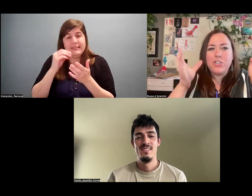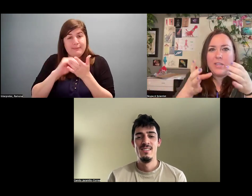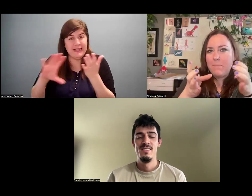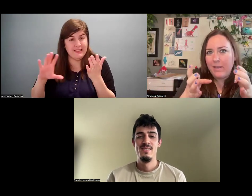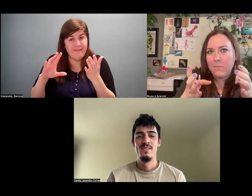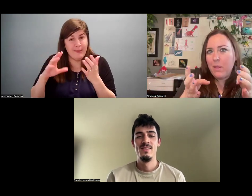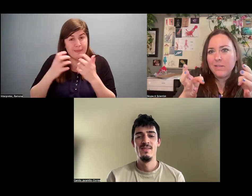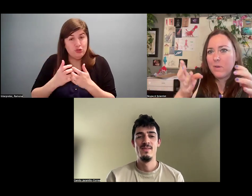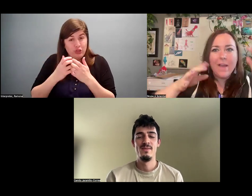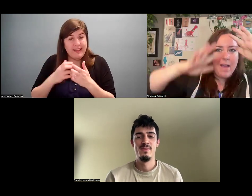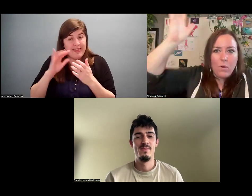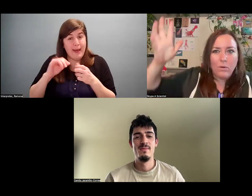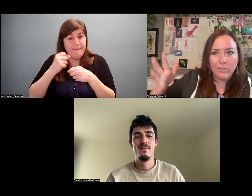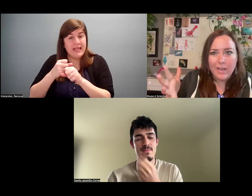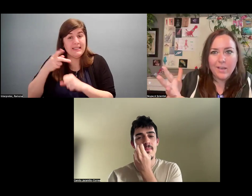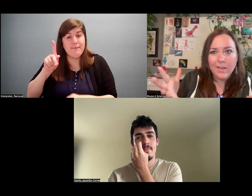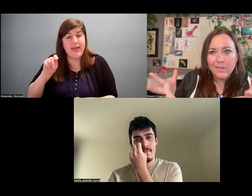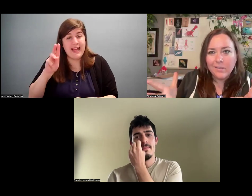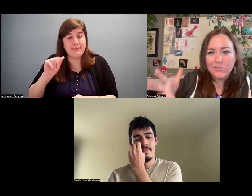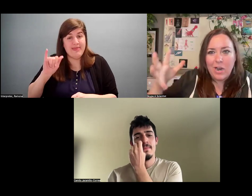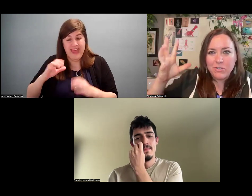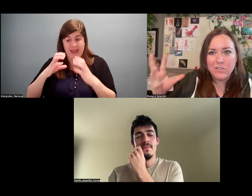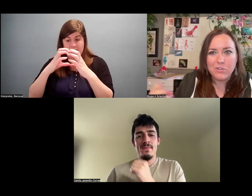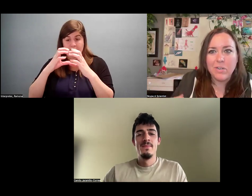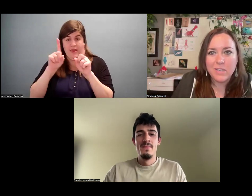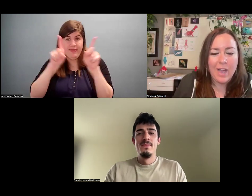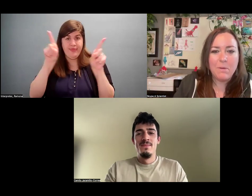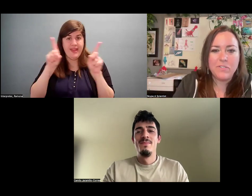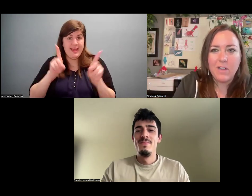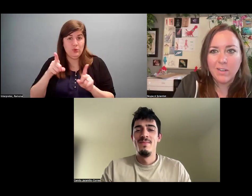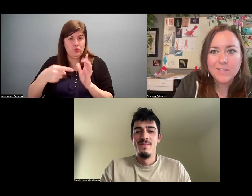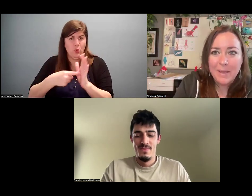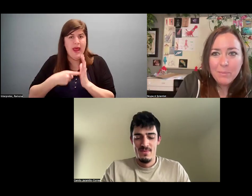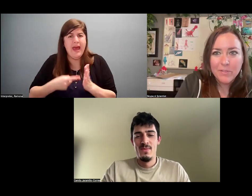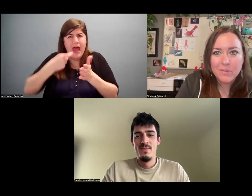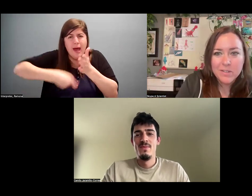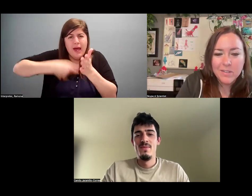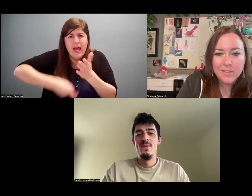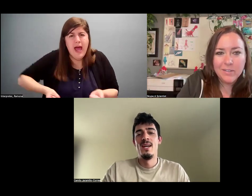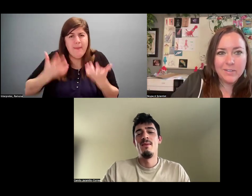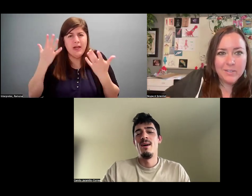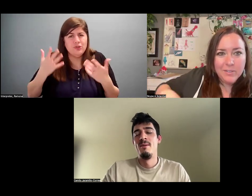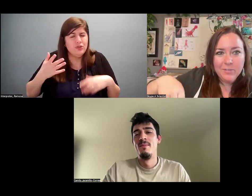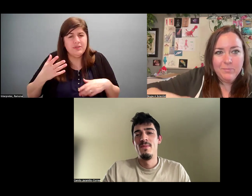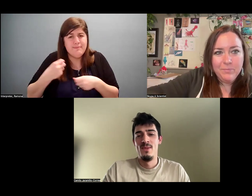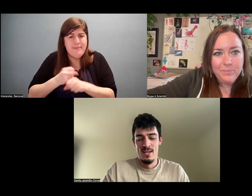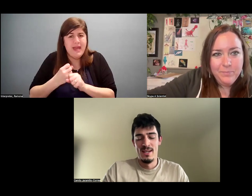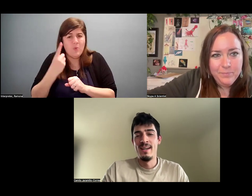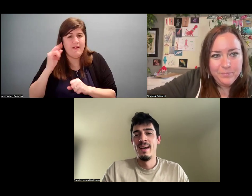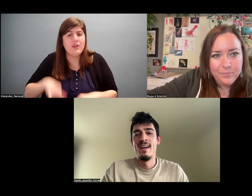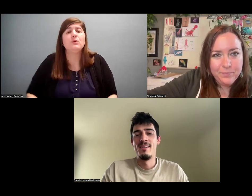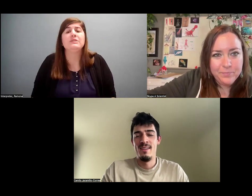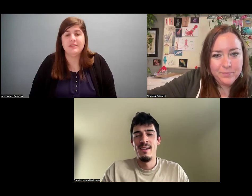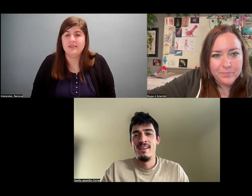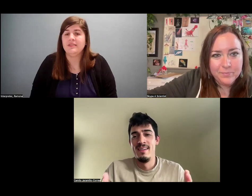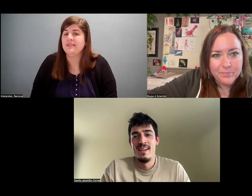the machine that makes the plasma and that whole like contraption that you showed us? Like, how much does it cost to make one of those? Yeah, it